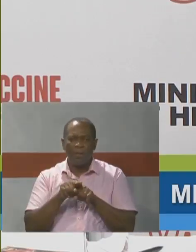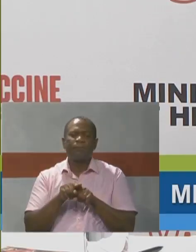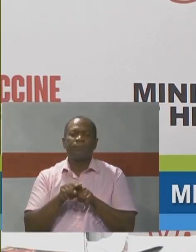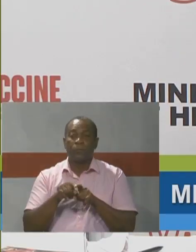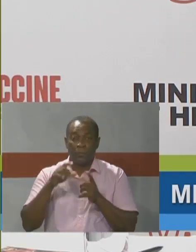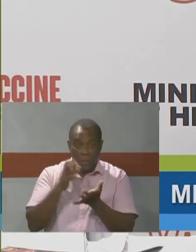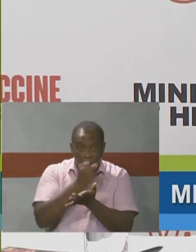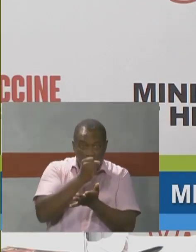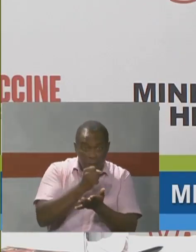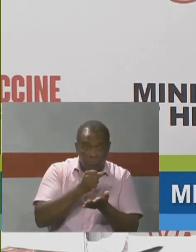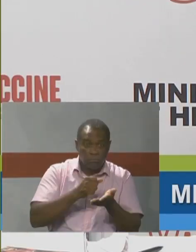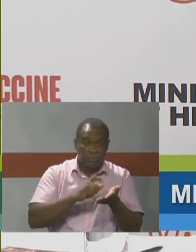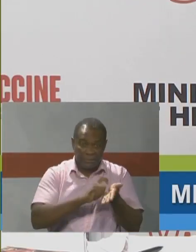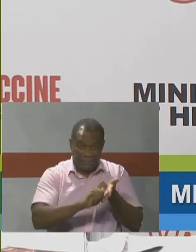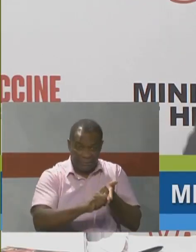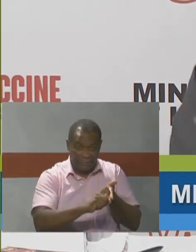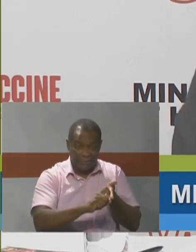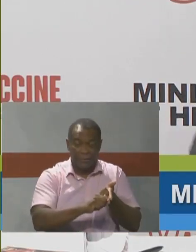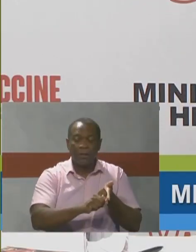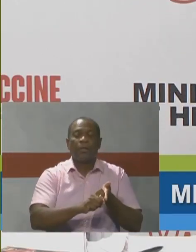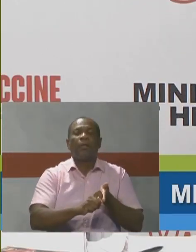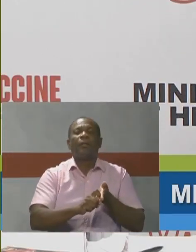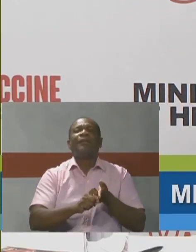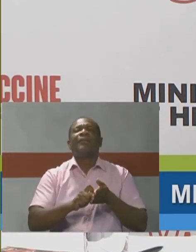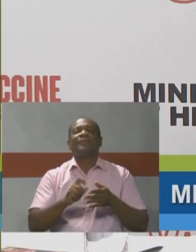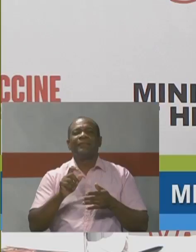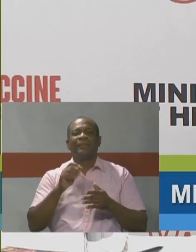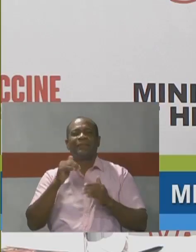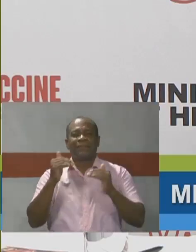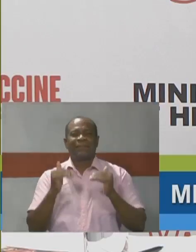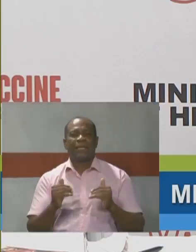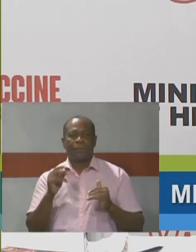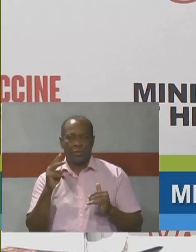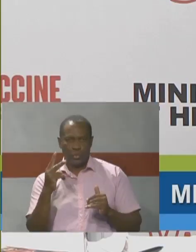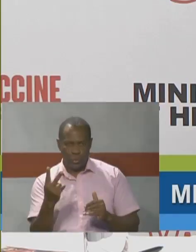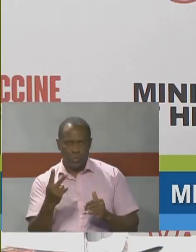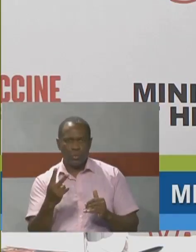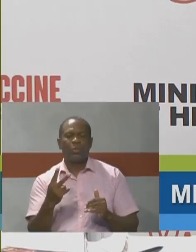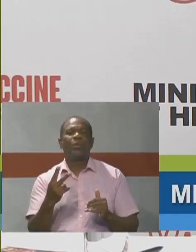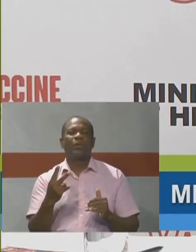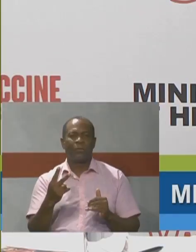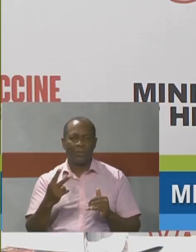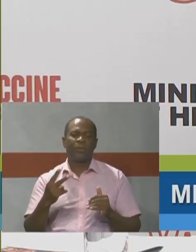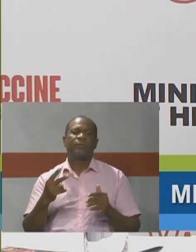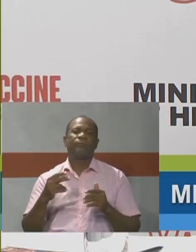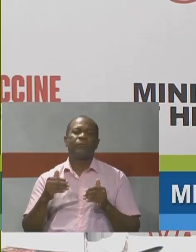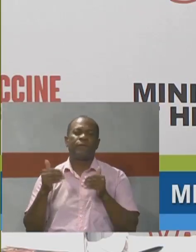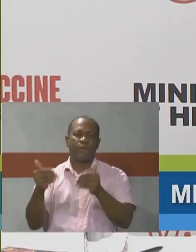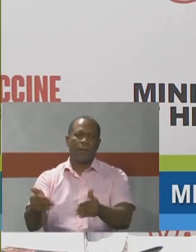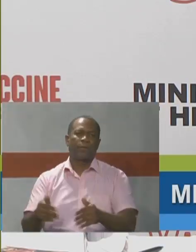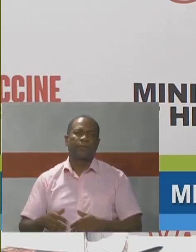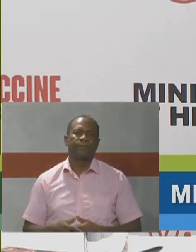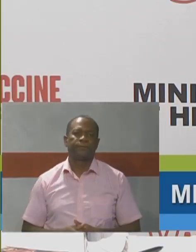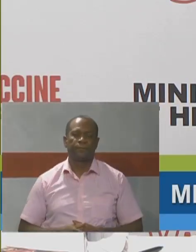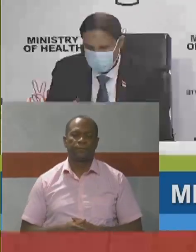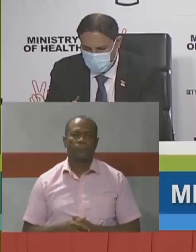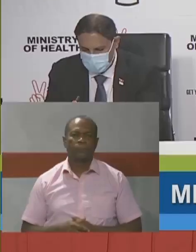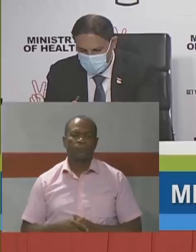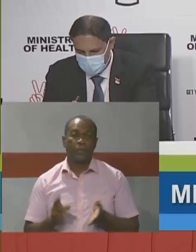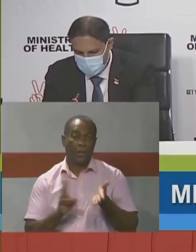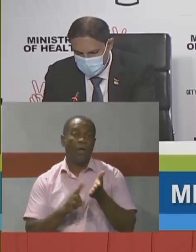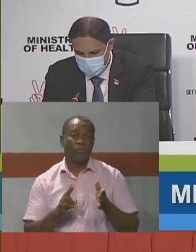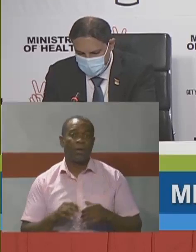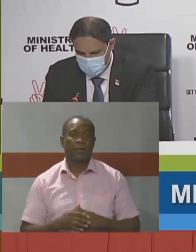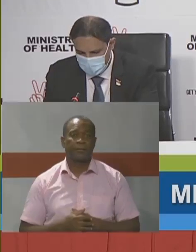is also working simultaneously on the CARICOM initiative. Okay? Thank you very much, Urvashi. CMO? Yeah.